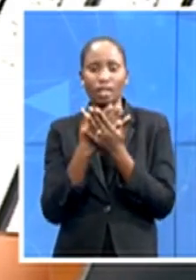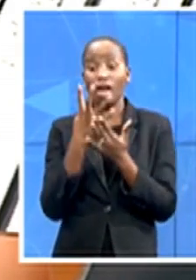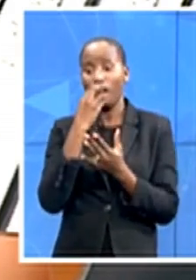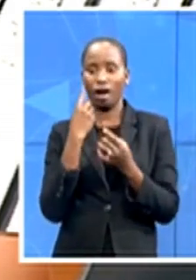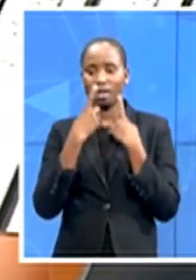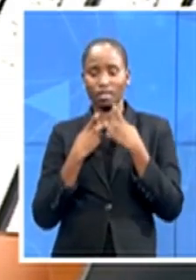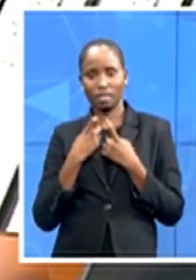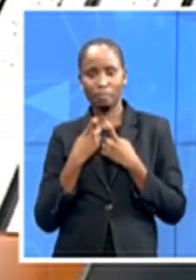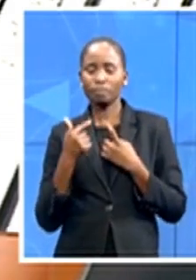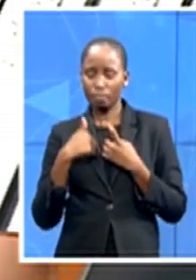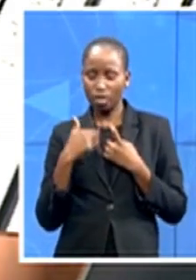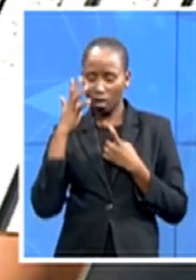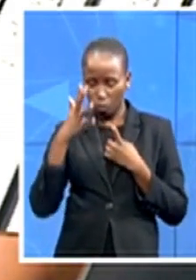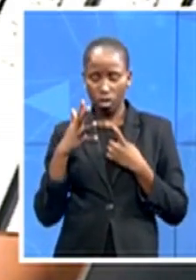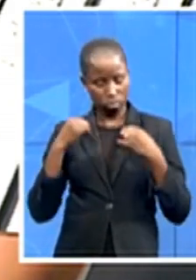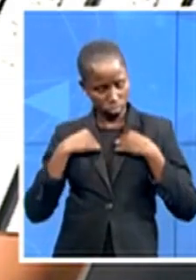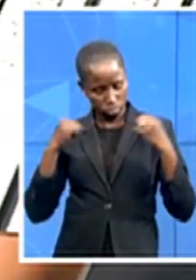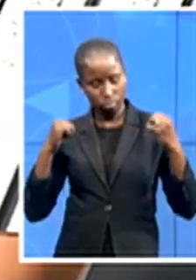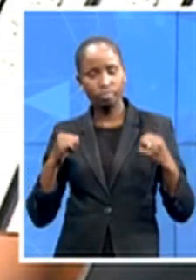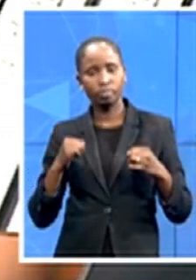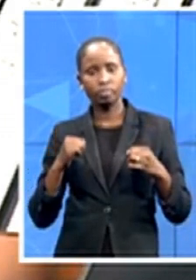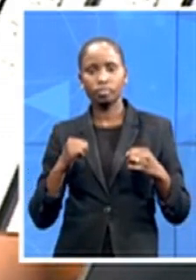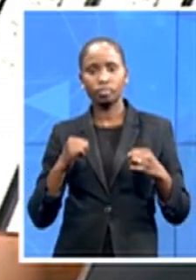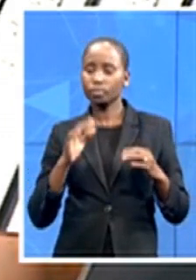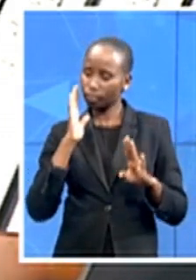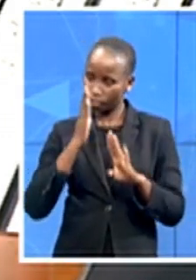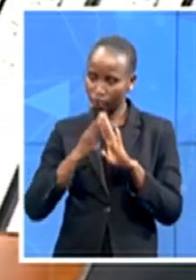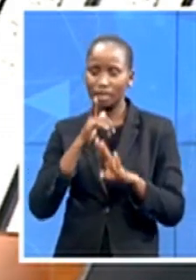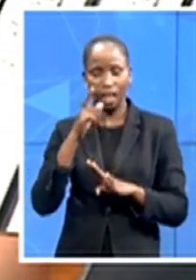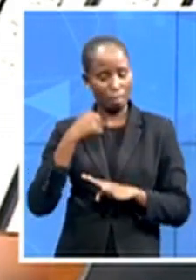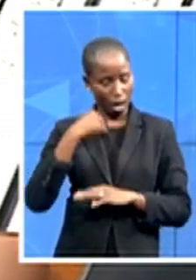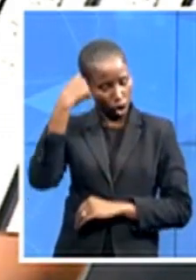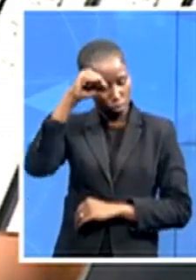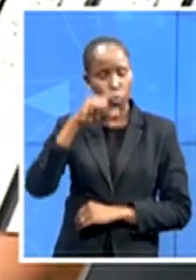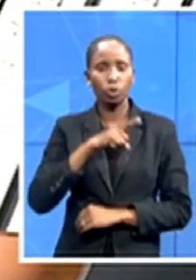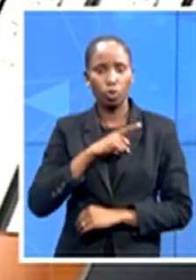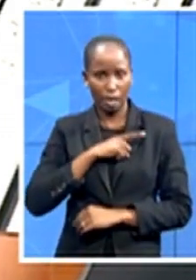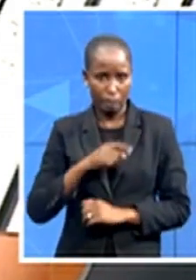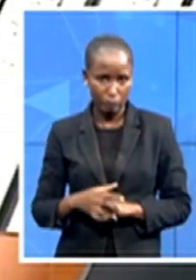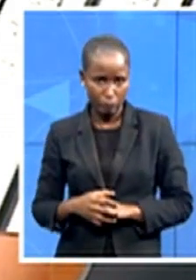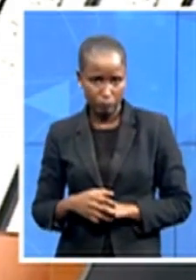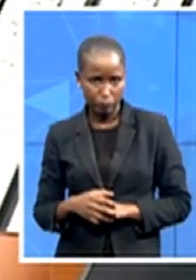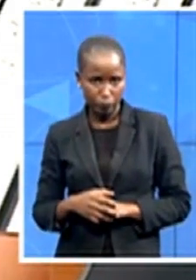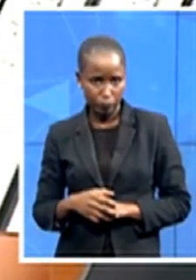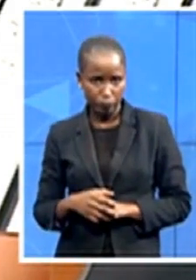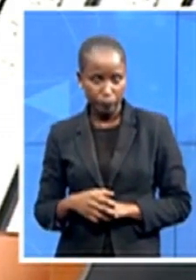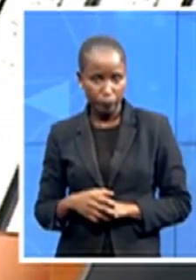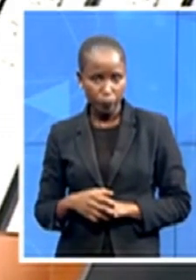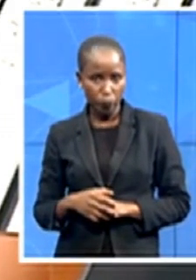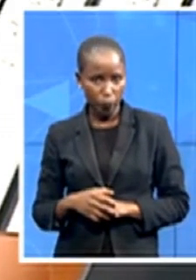objection. And I said that to him upfront, and as did other officials who also spoke